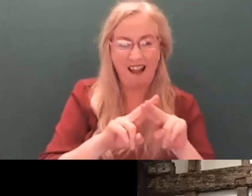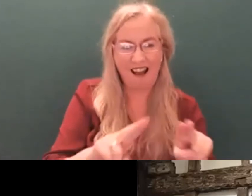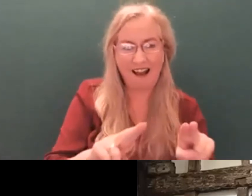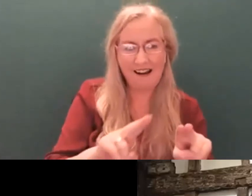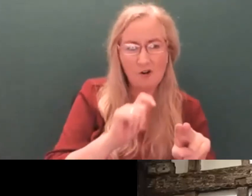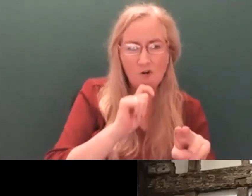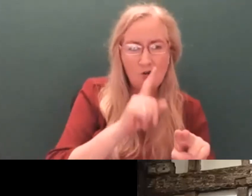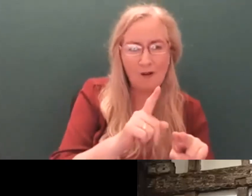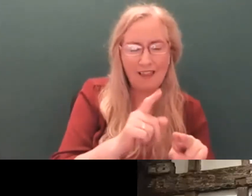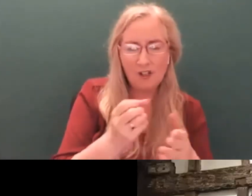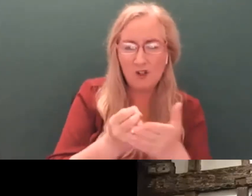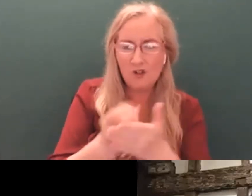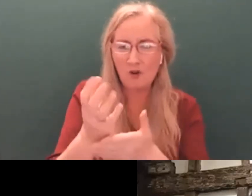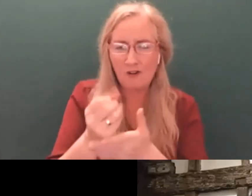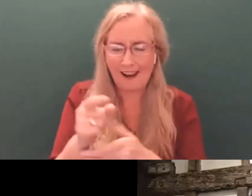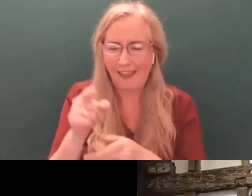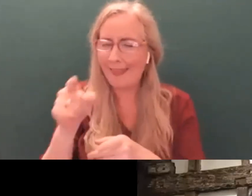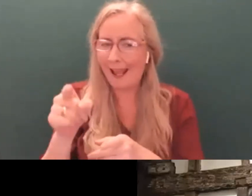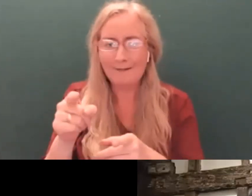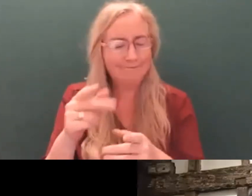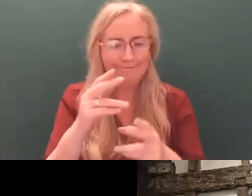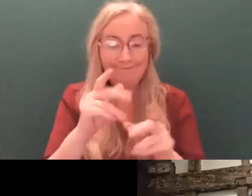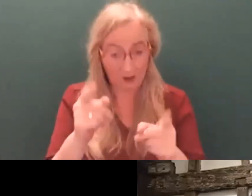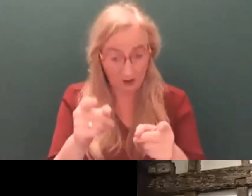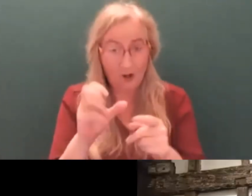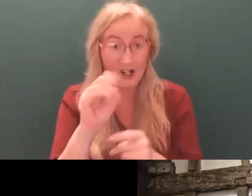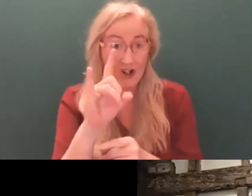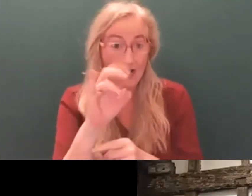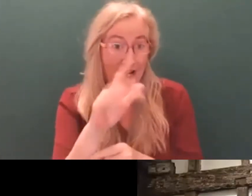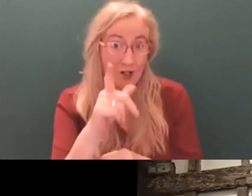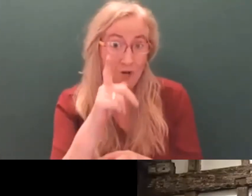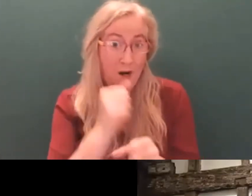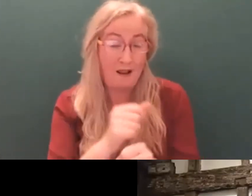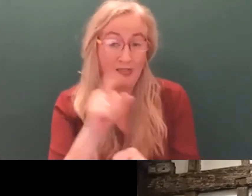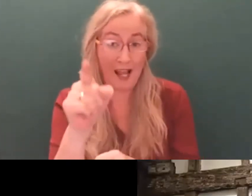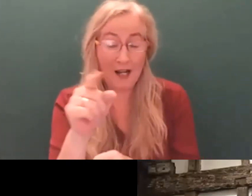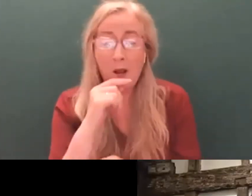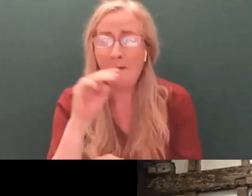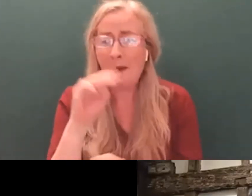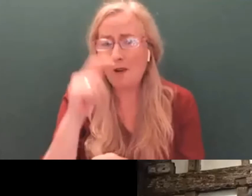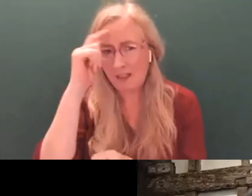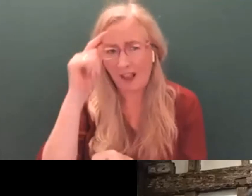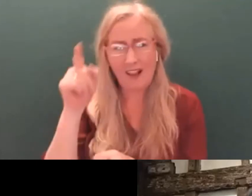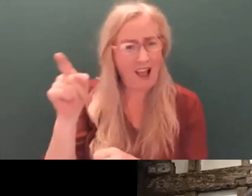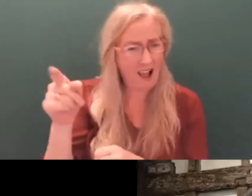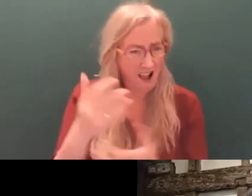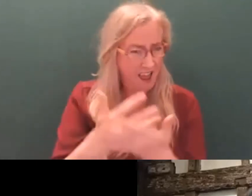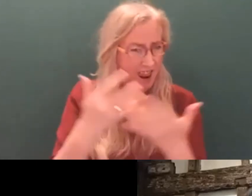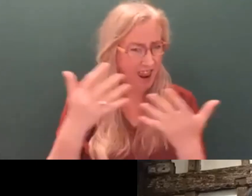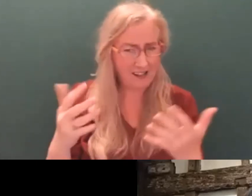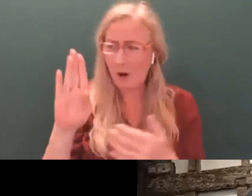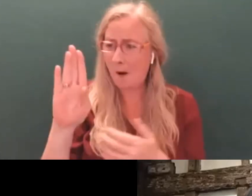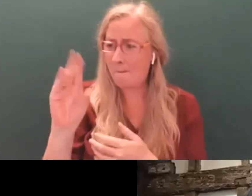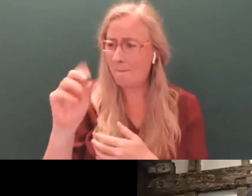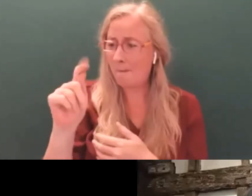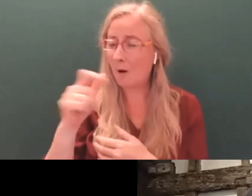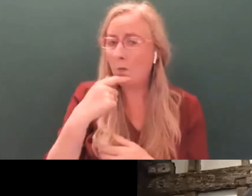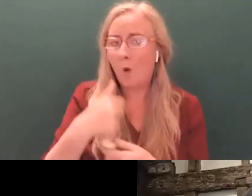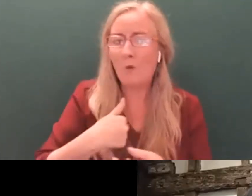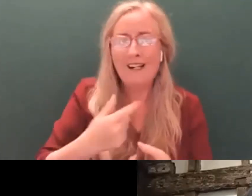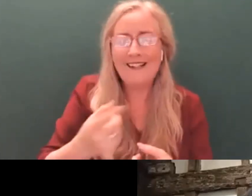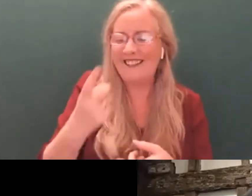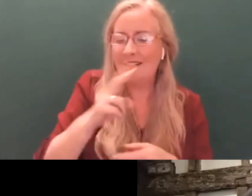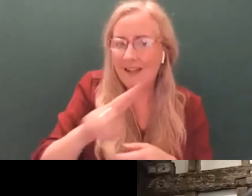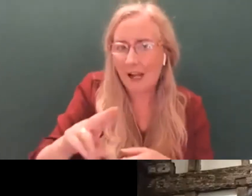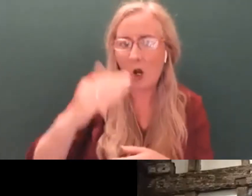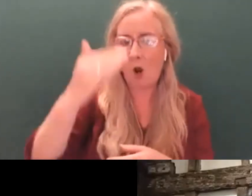very much fits into what Shirley's just been talking about. You might think, well, there's been lots of botanists, yes, but we didn't know about Ellen, and